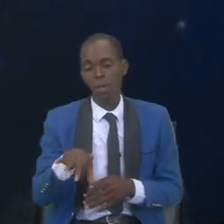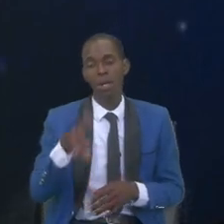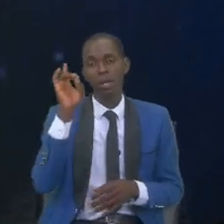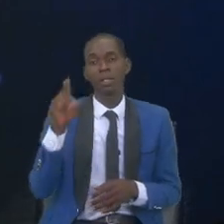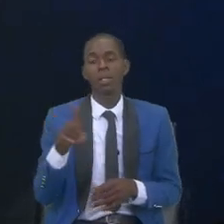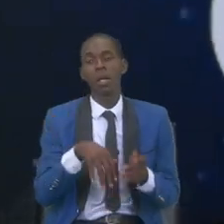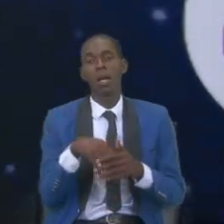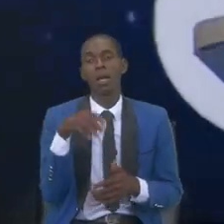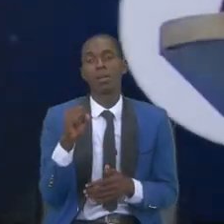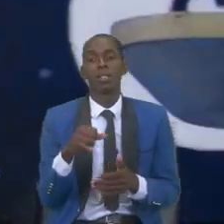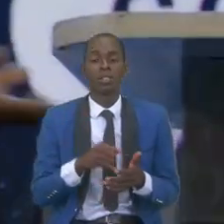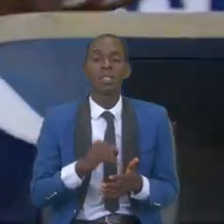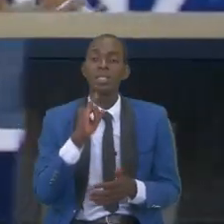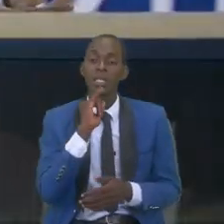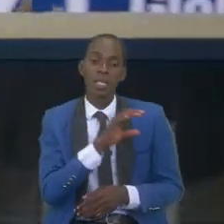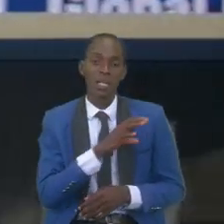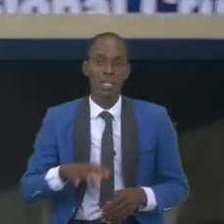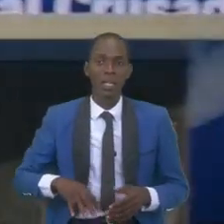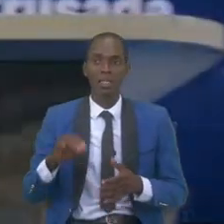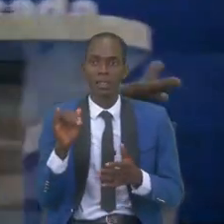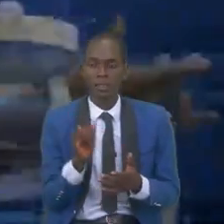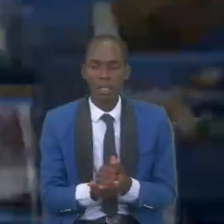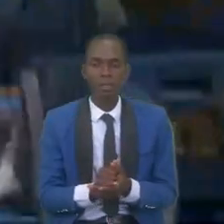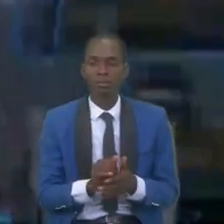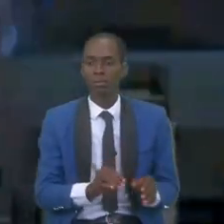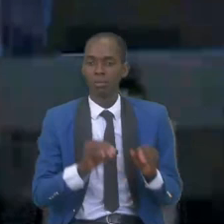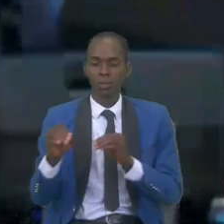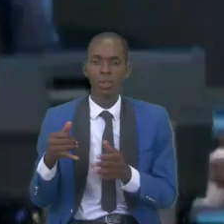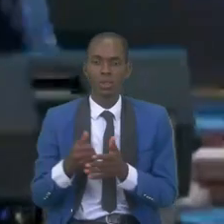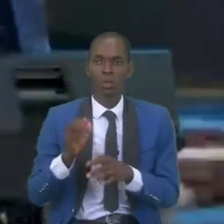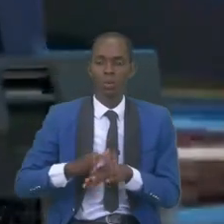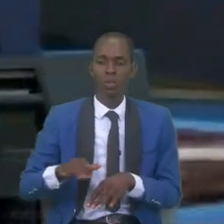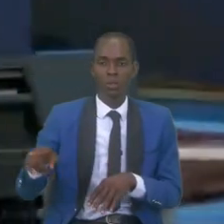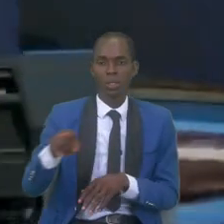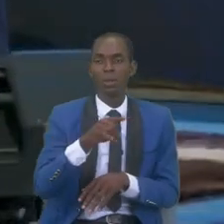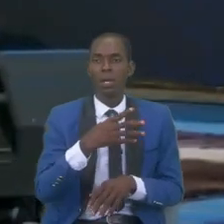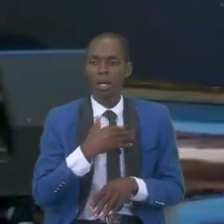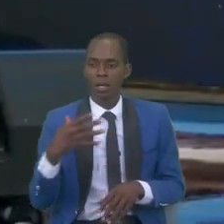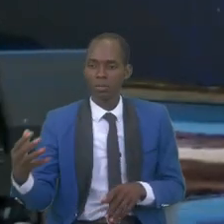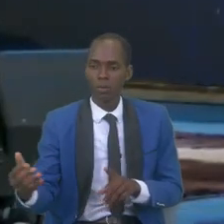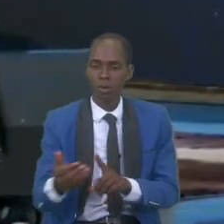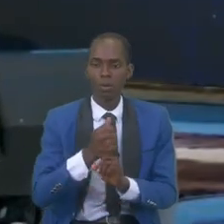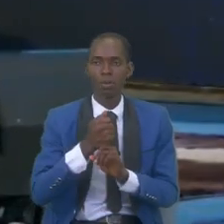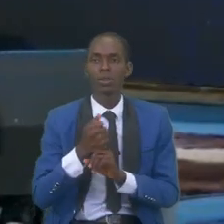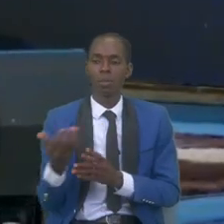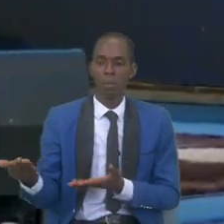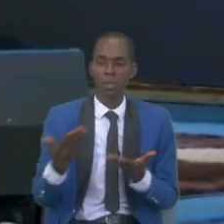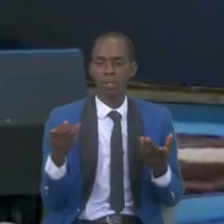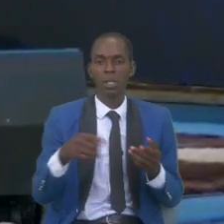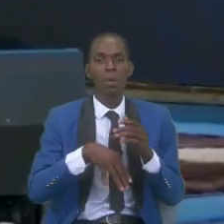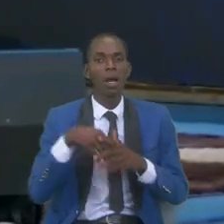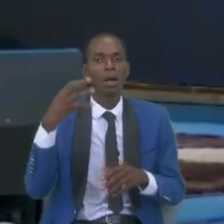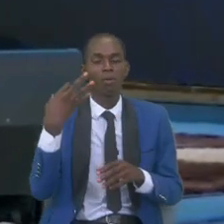out. It's Christ that lays hands on them, and he gets them out of darkness, and he brings them